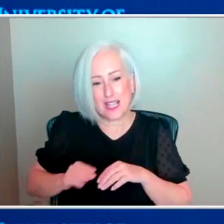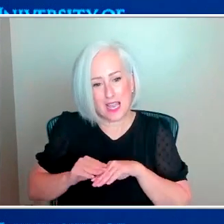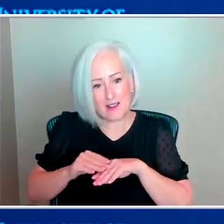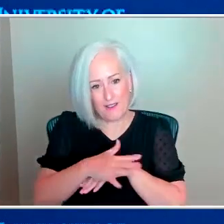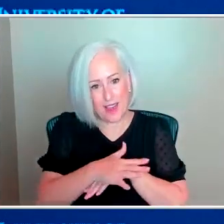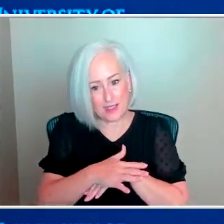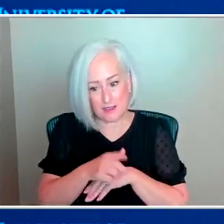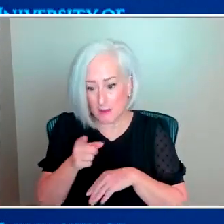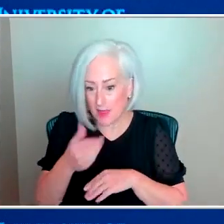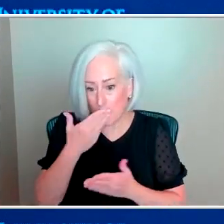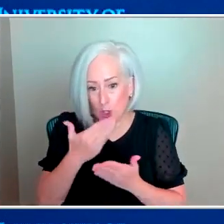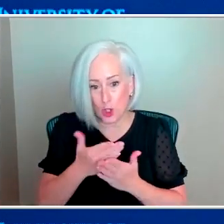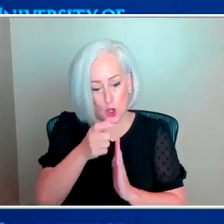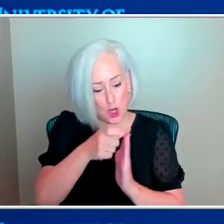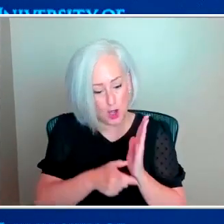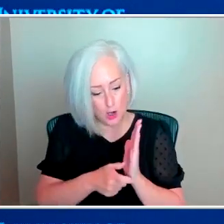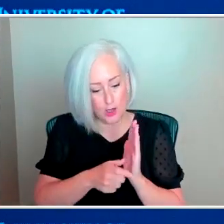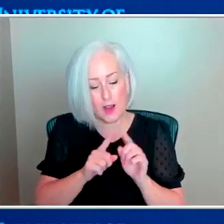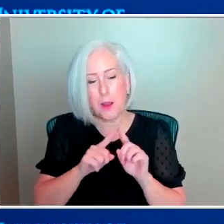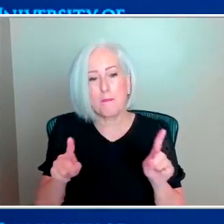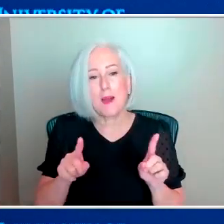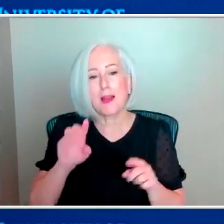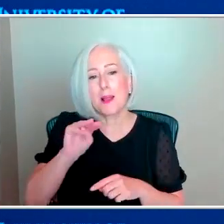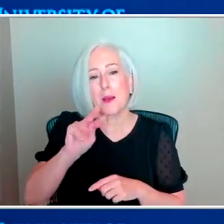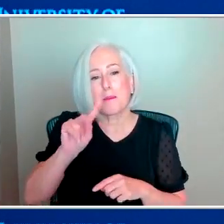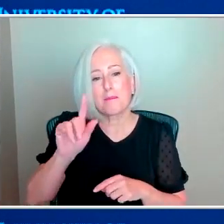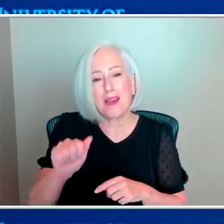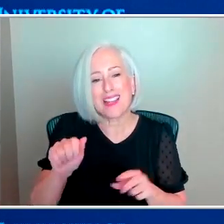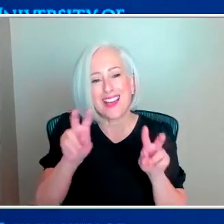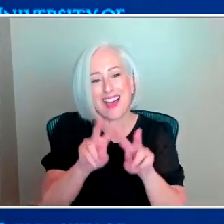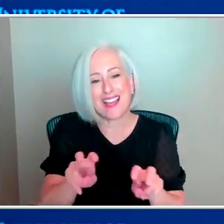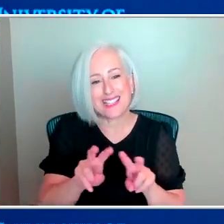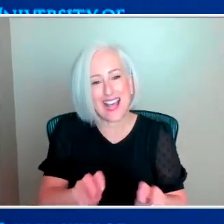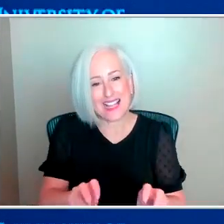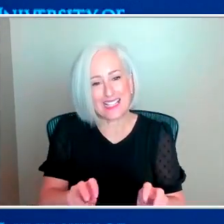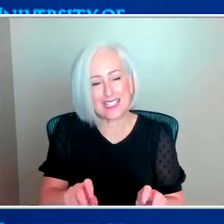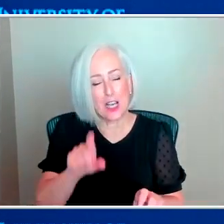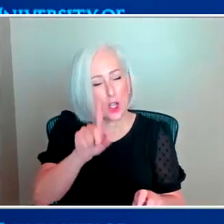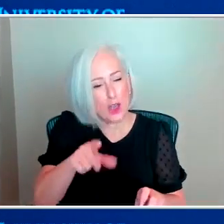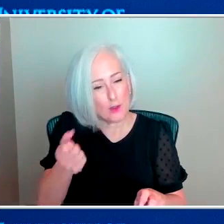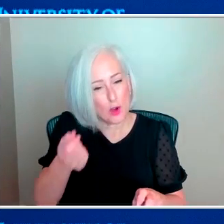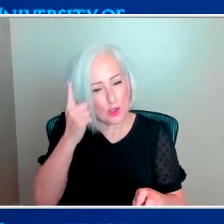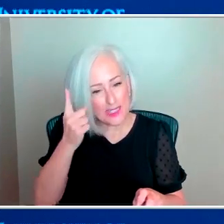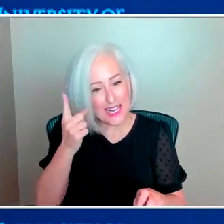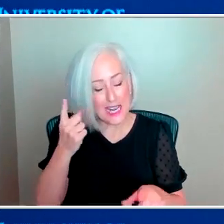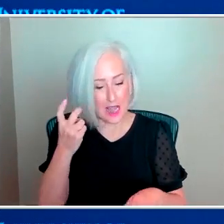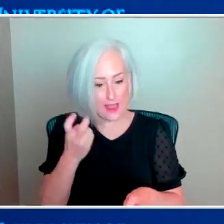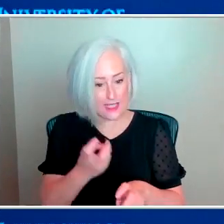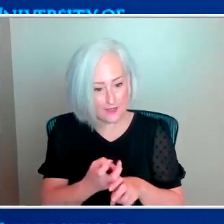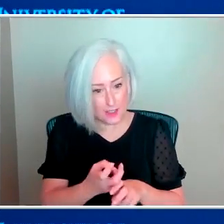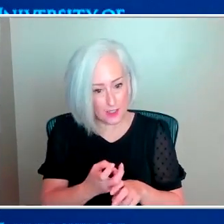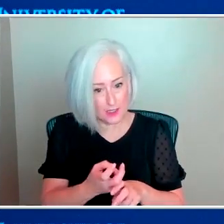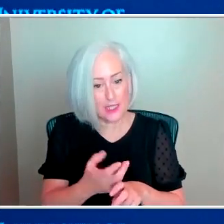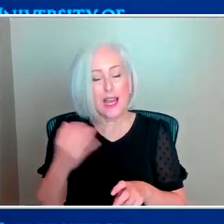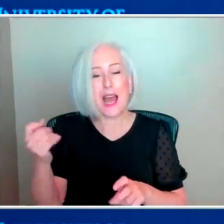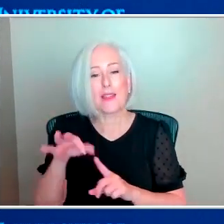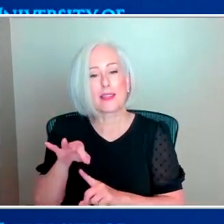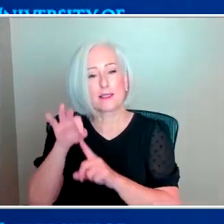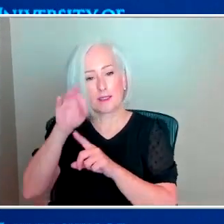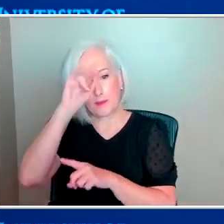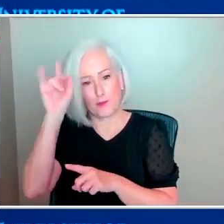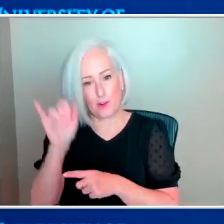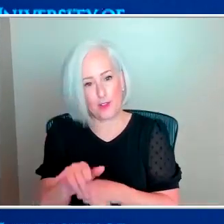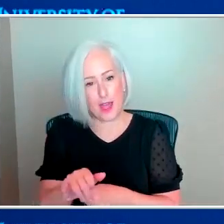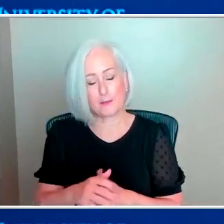a meta-analysis, so we have to understand just the difficulties and the caveats in that. But overall, we also have to understand that when